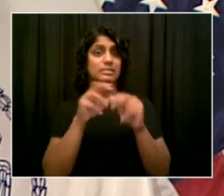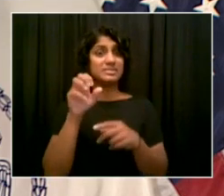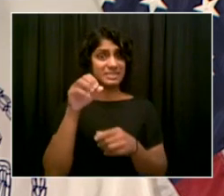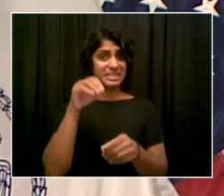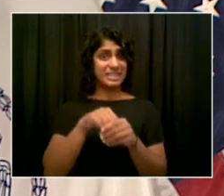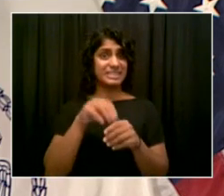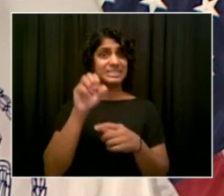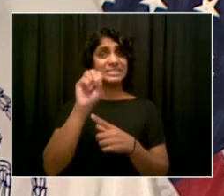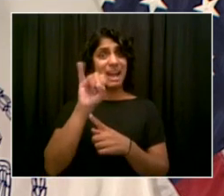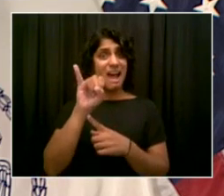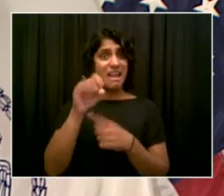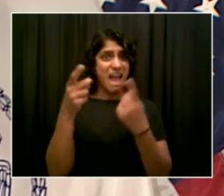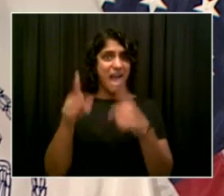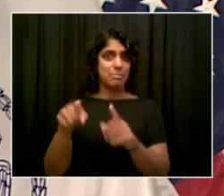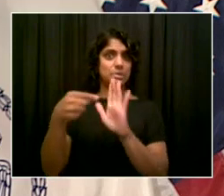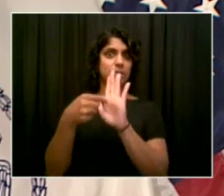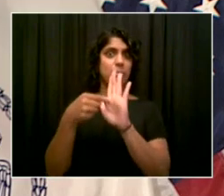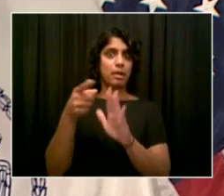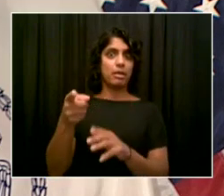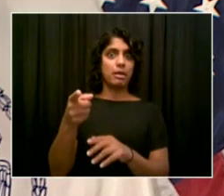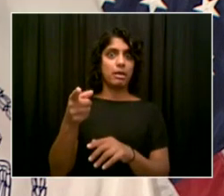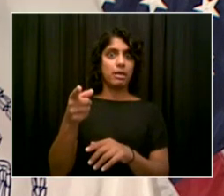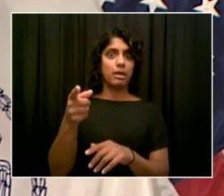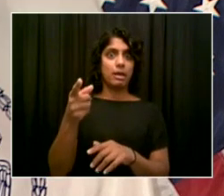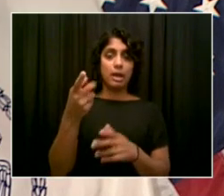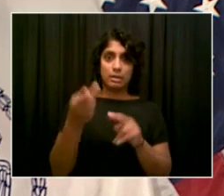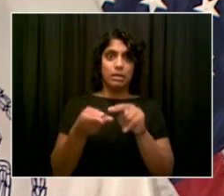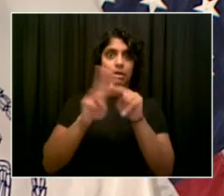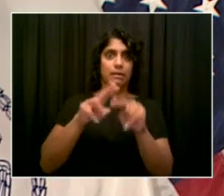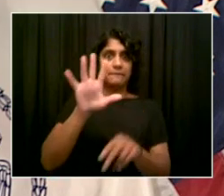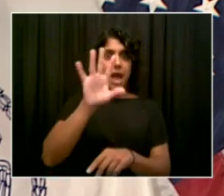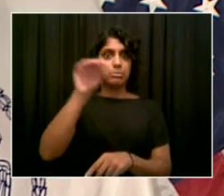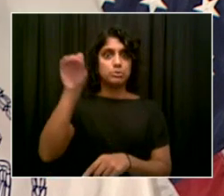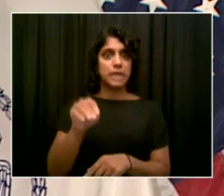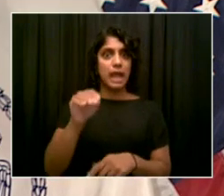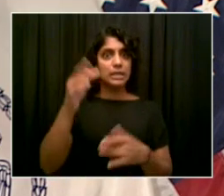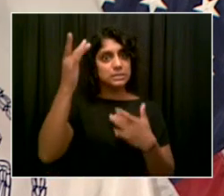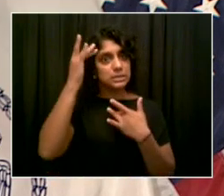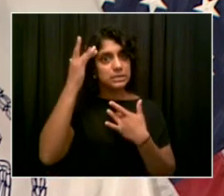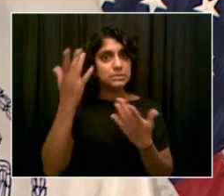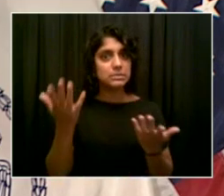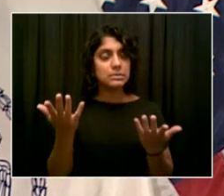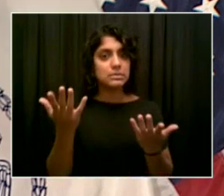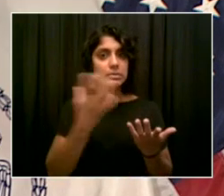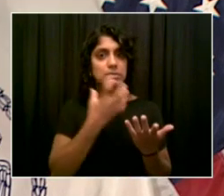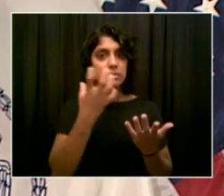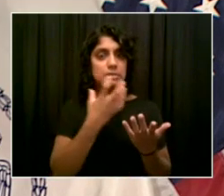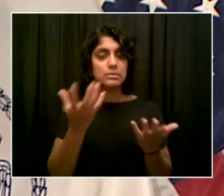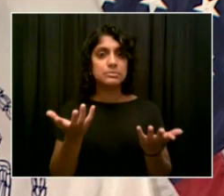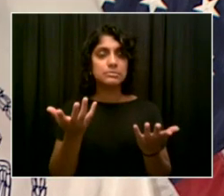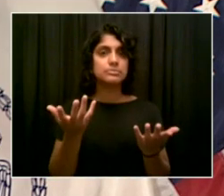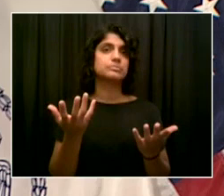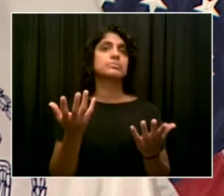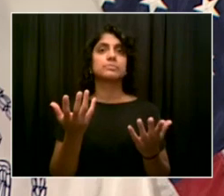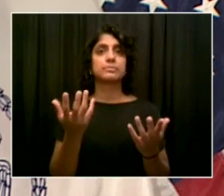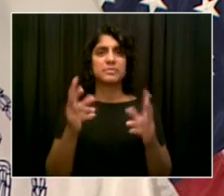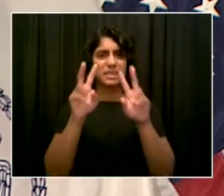The vaccination rates continue to be under 40%. I just heard